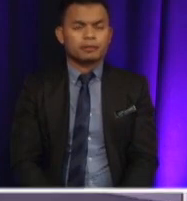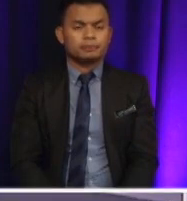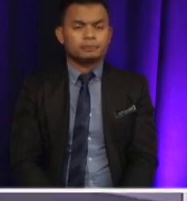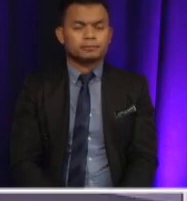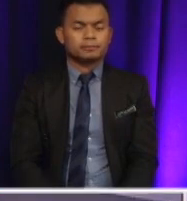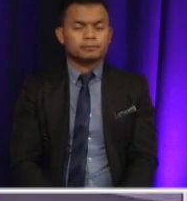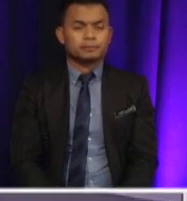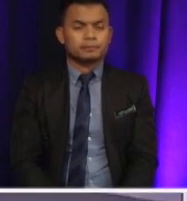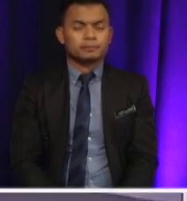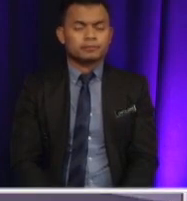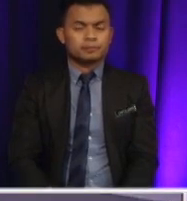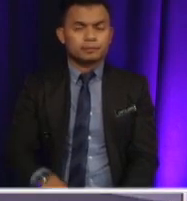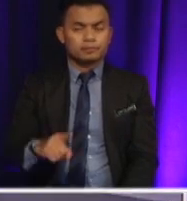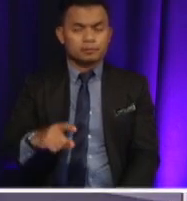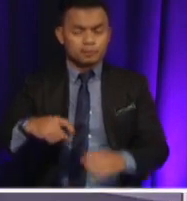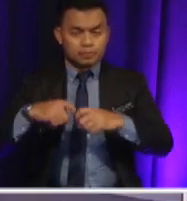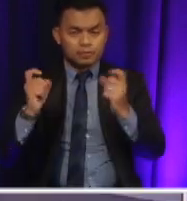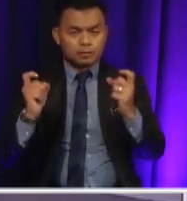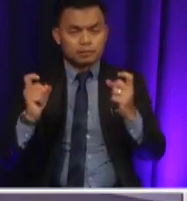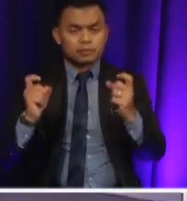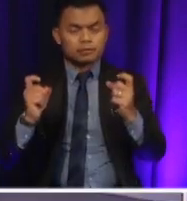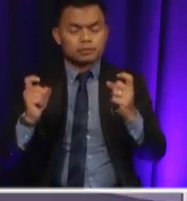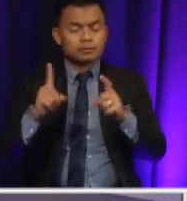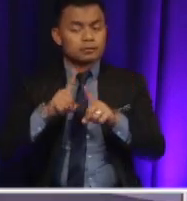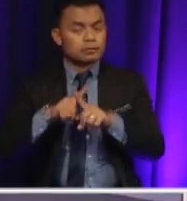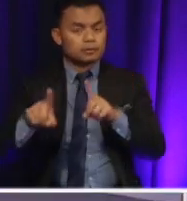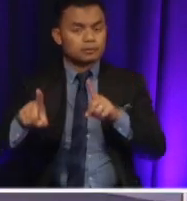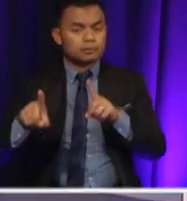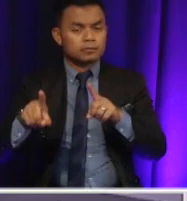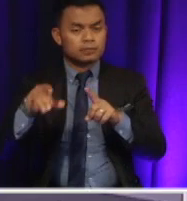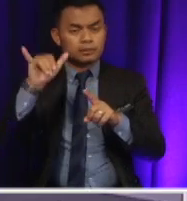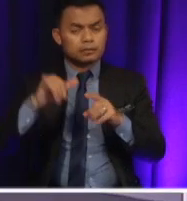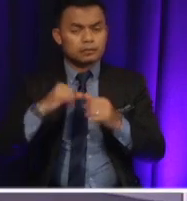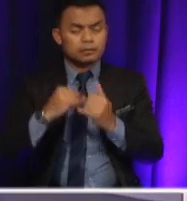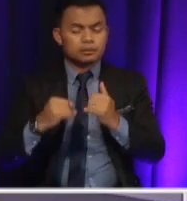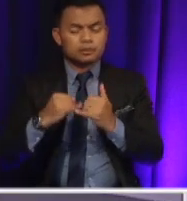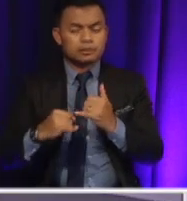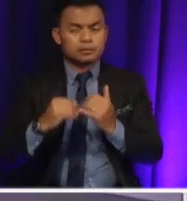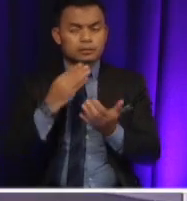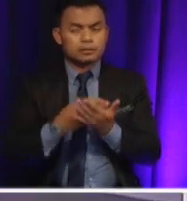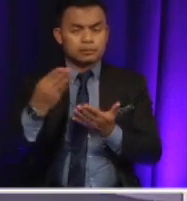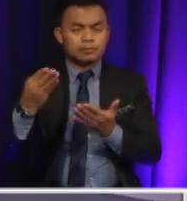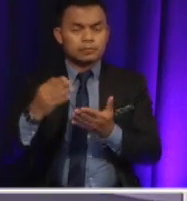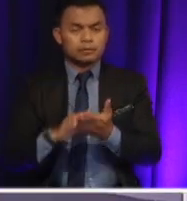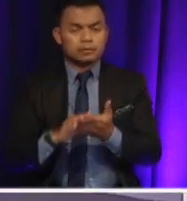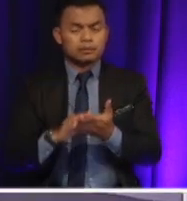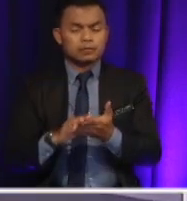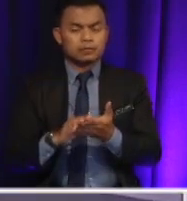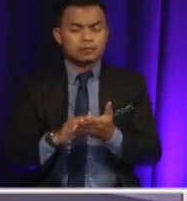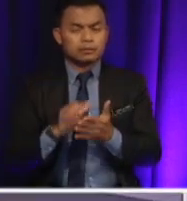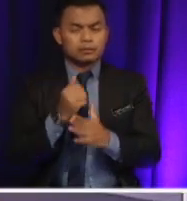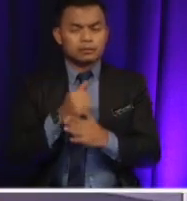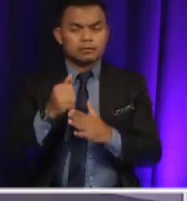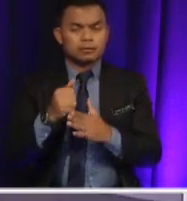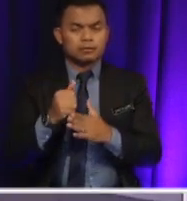worn out or broken, except for the last item or words of wisdom, which